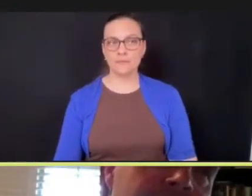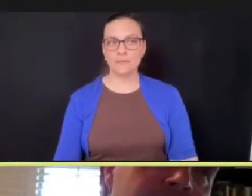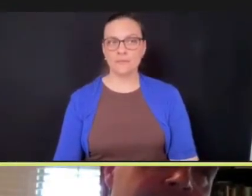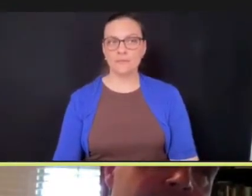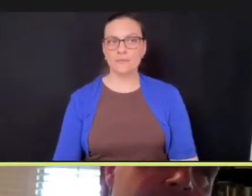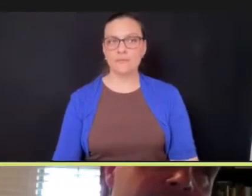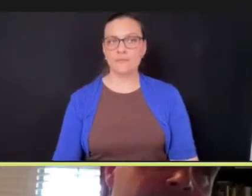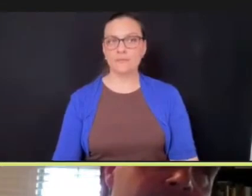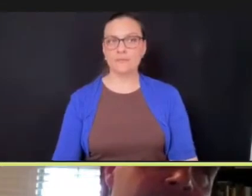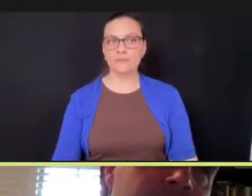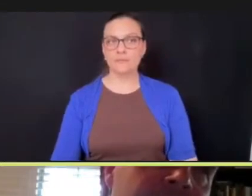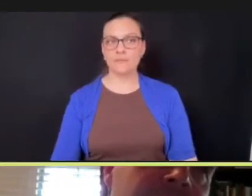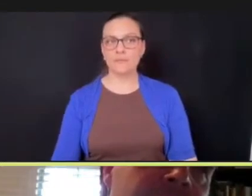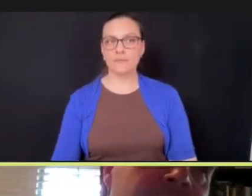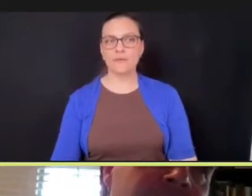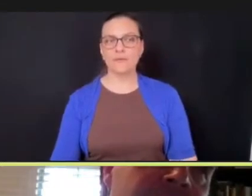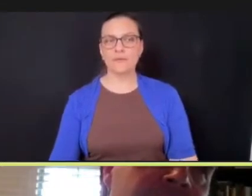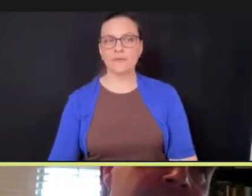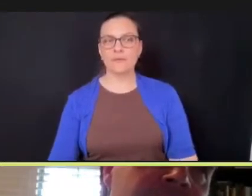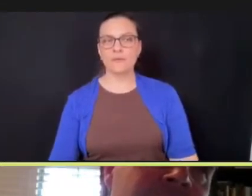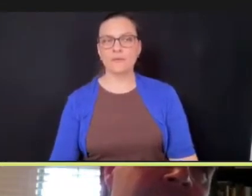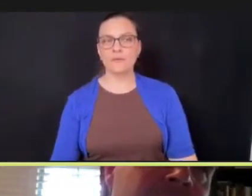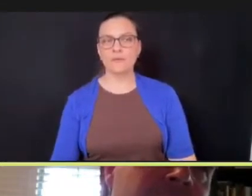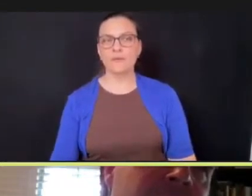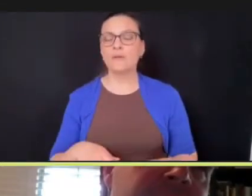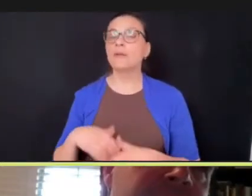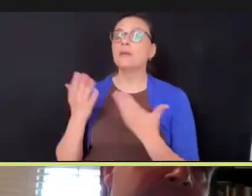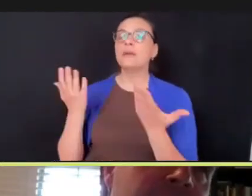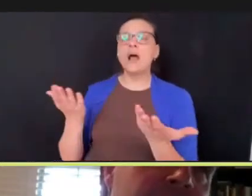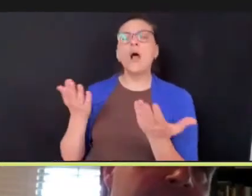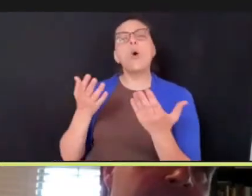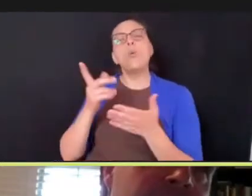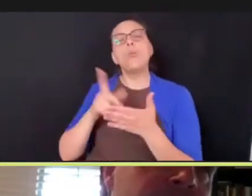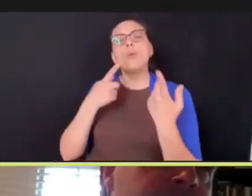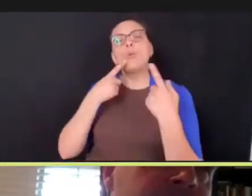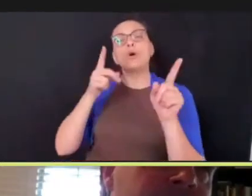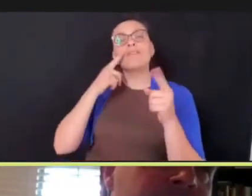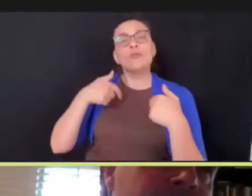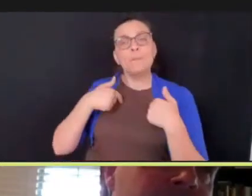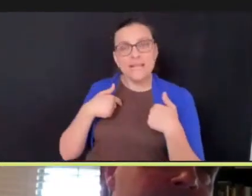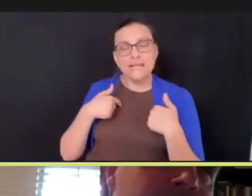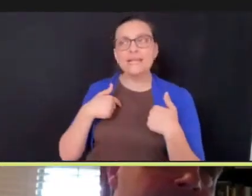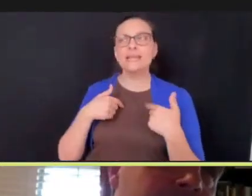was trying to not conceal my identity, but also not,